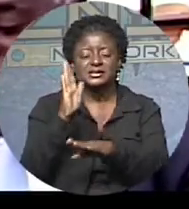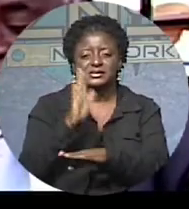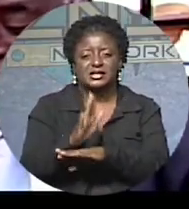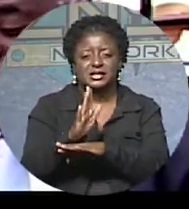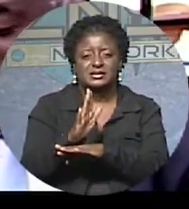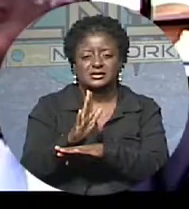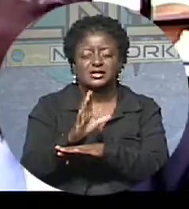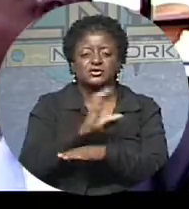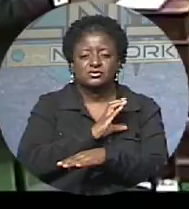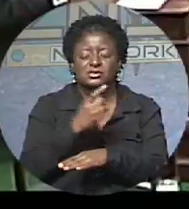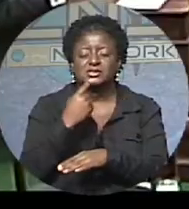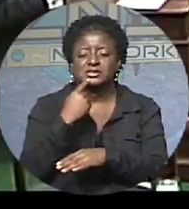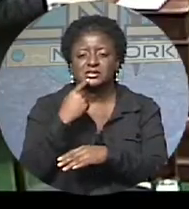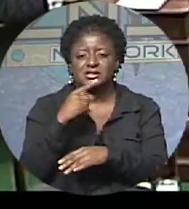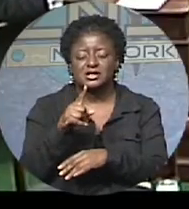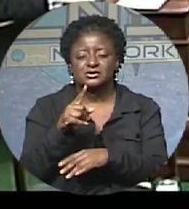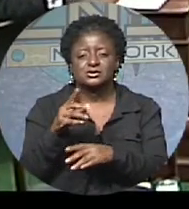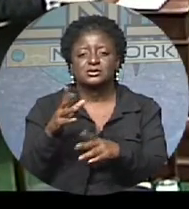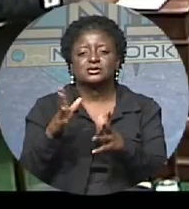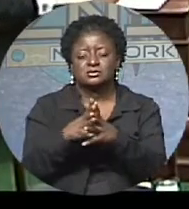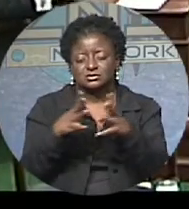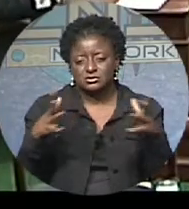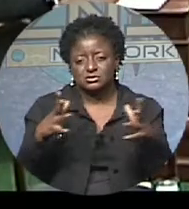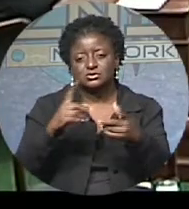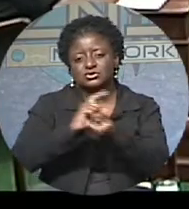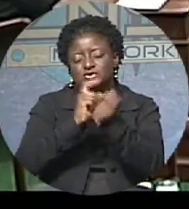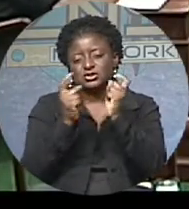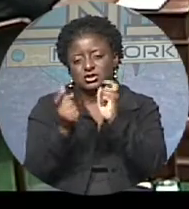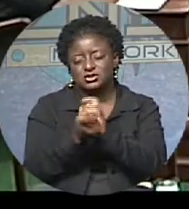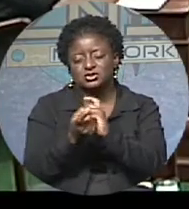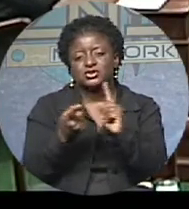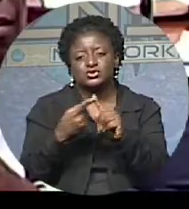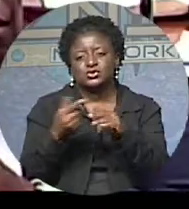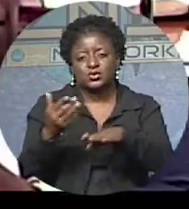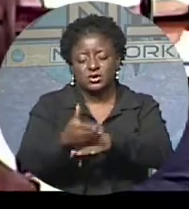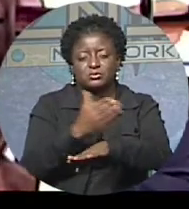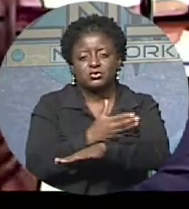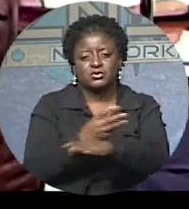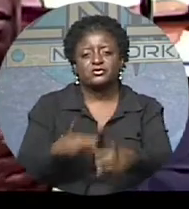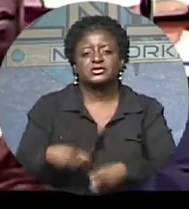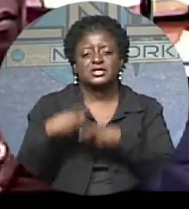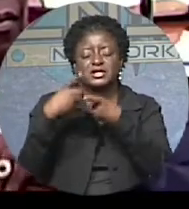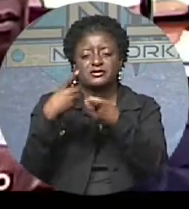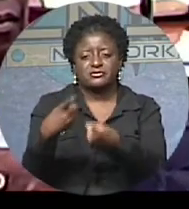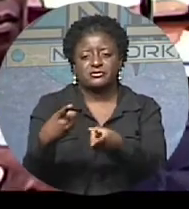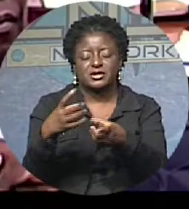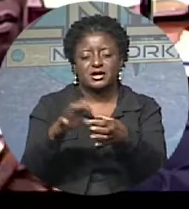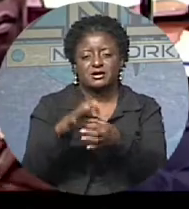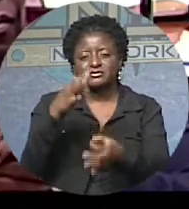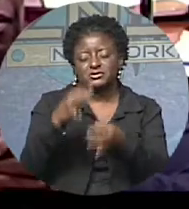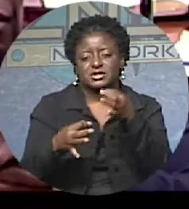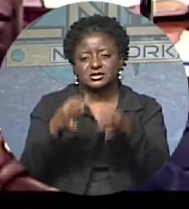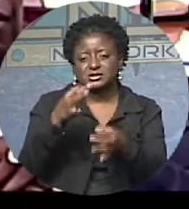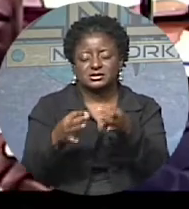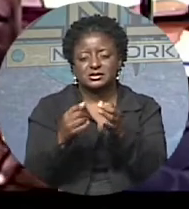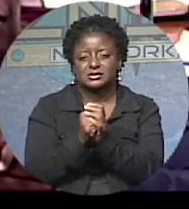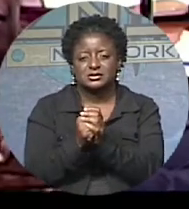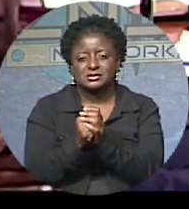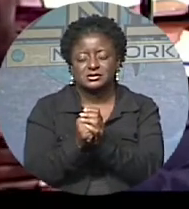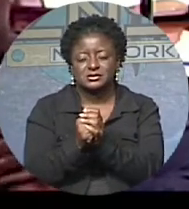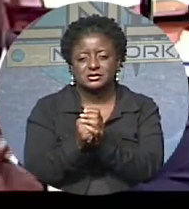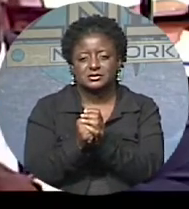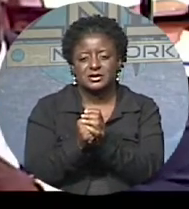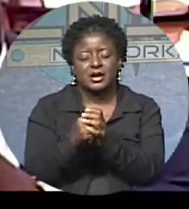Minister Christie announcing drastic changes that will improve the delivery of justice. Before Parliament adjourns for the